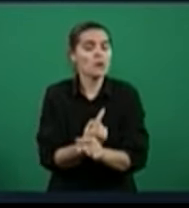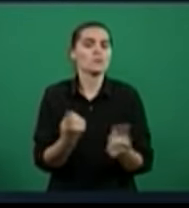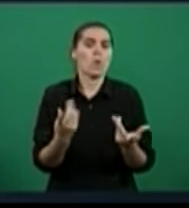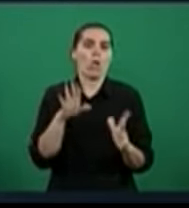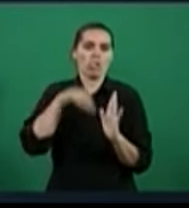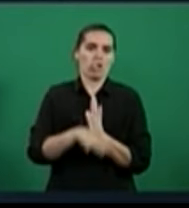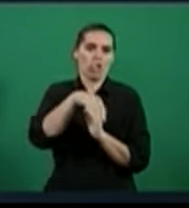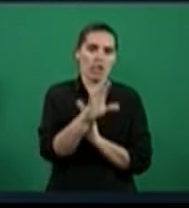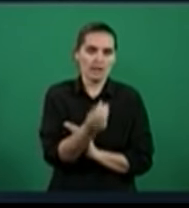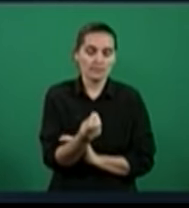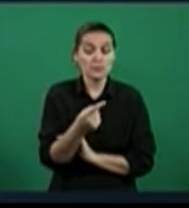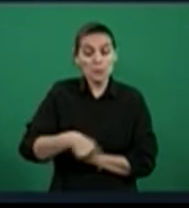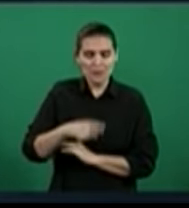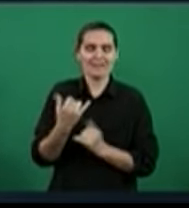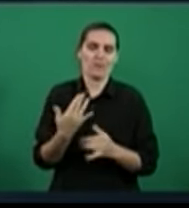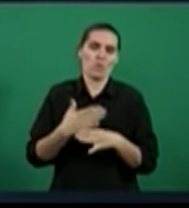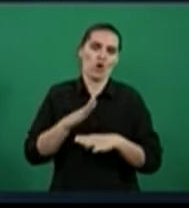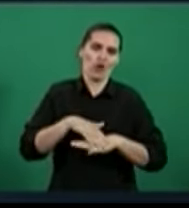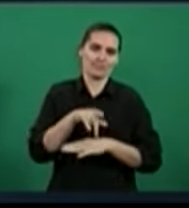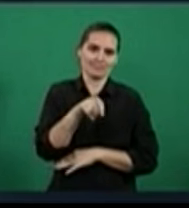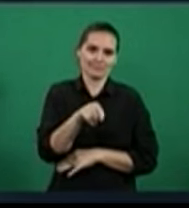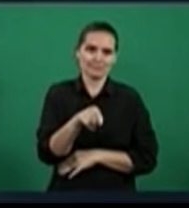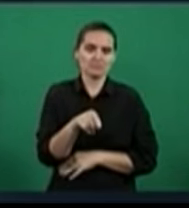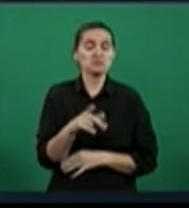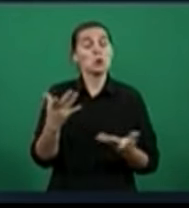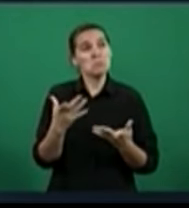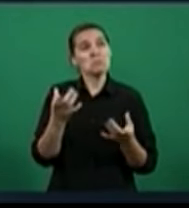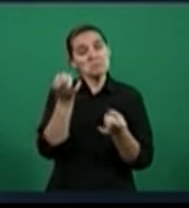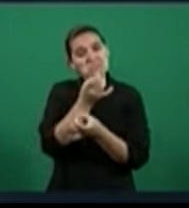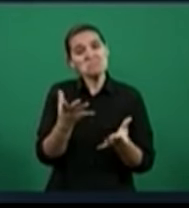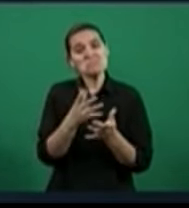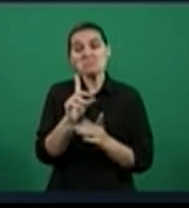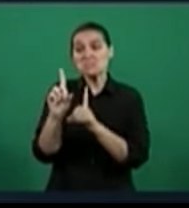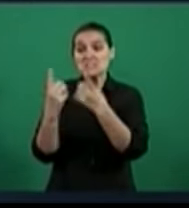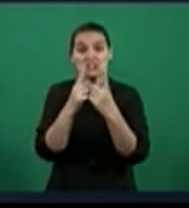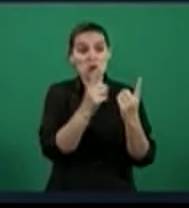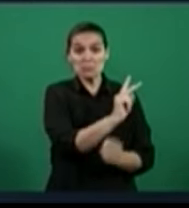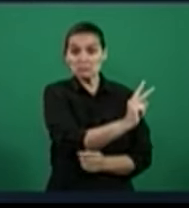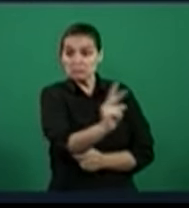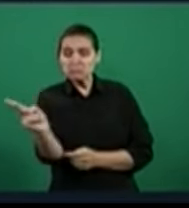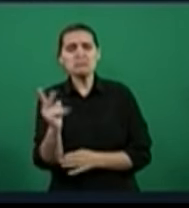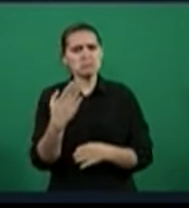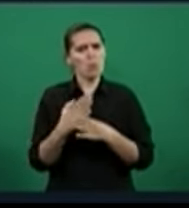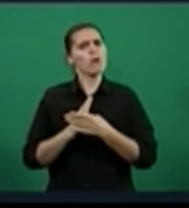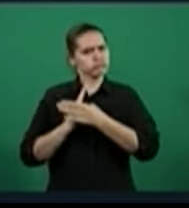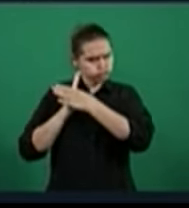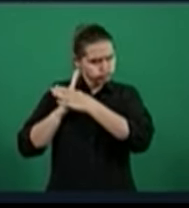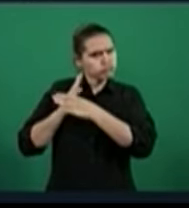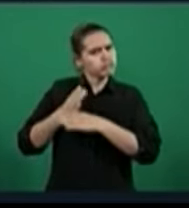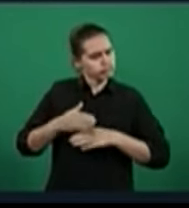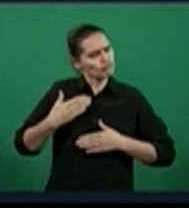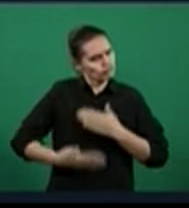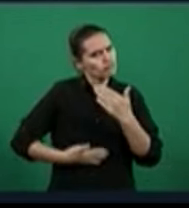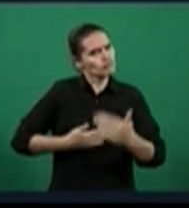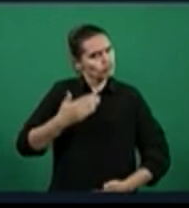are working on. So, Eldred, I would say that departments are working steadfastly on this, and the bulk of the work